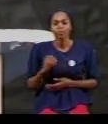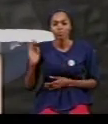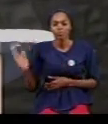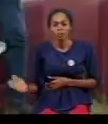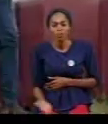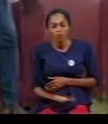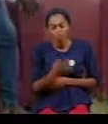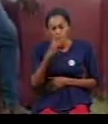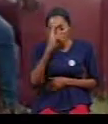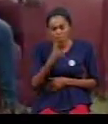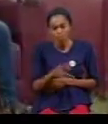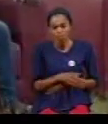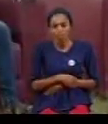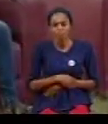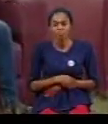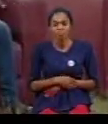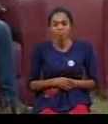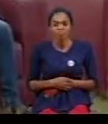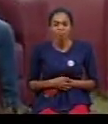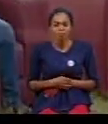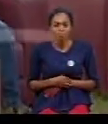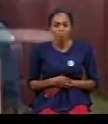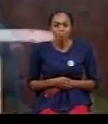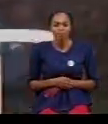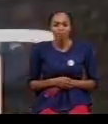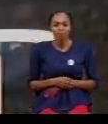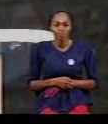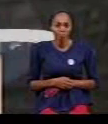Okay, you are welcome. You are welcome in Jesus' name.